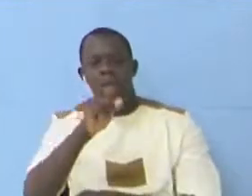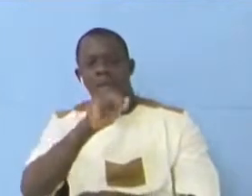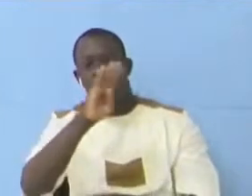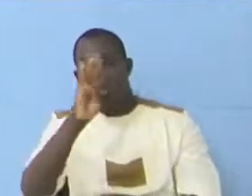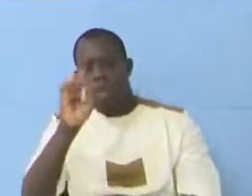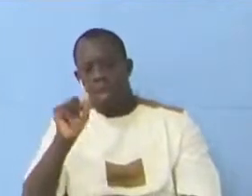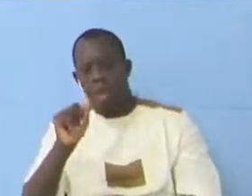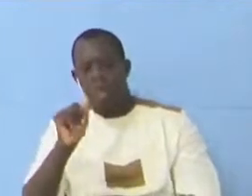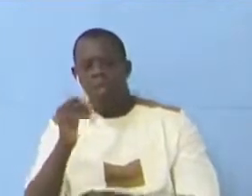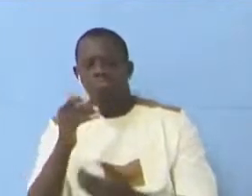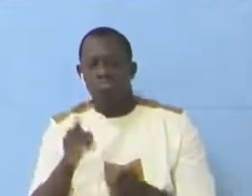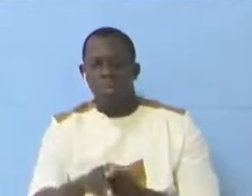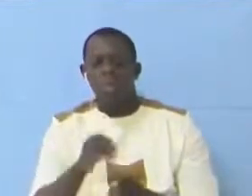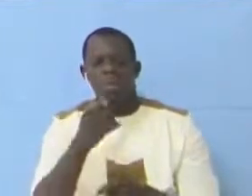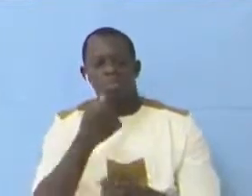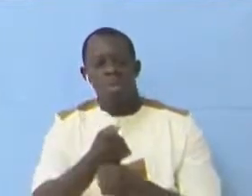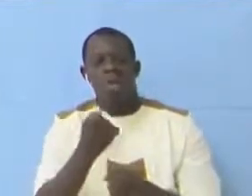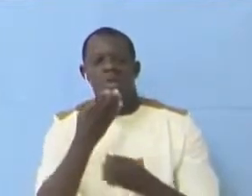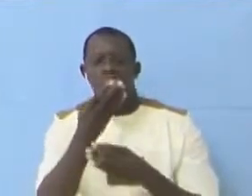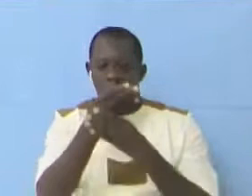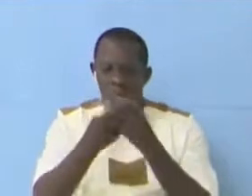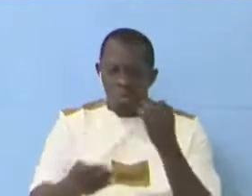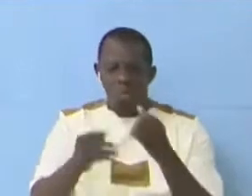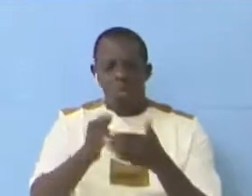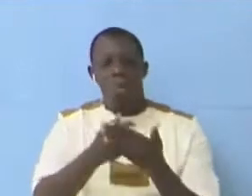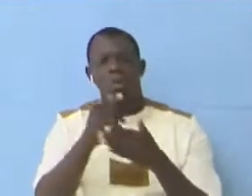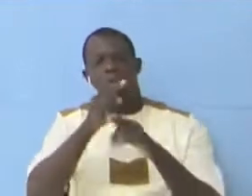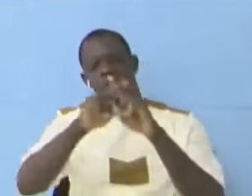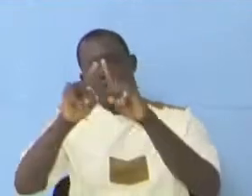like that? No meeting